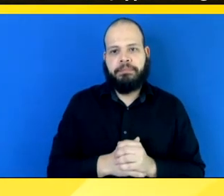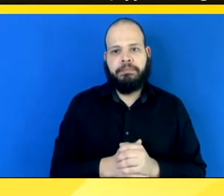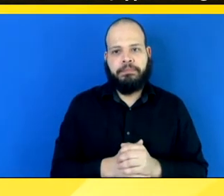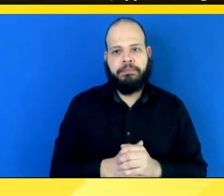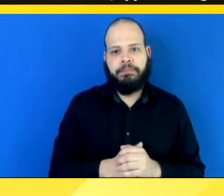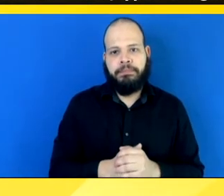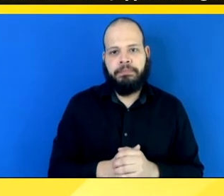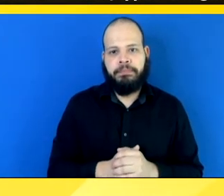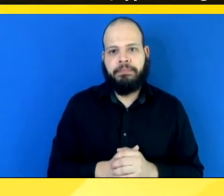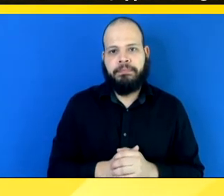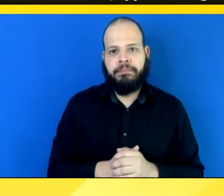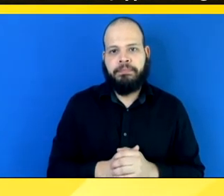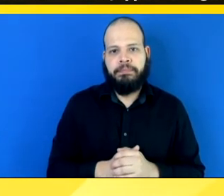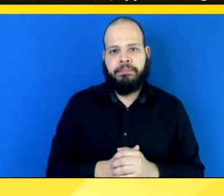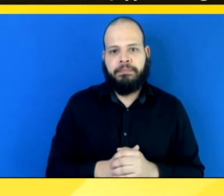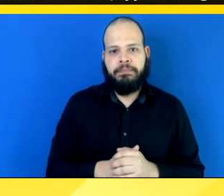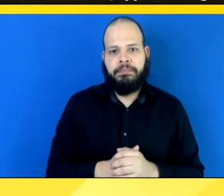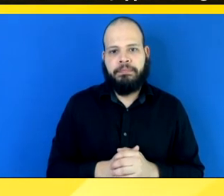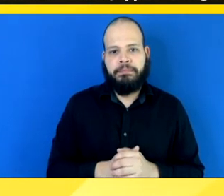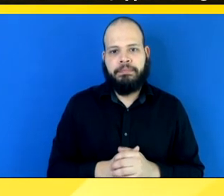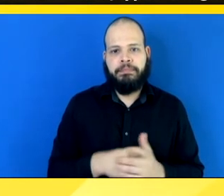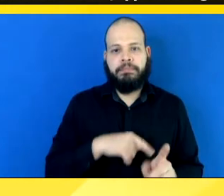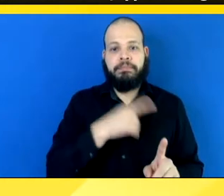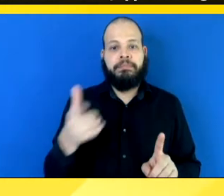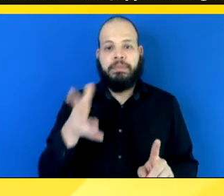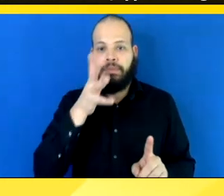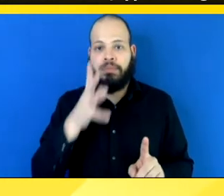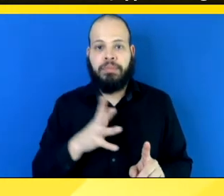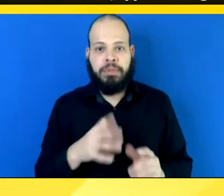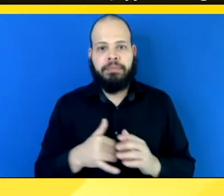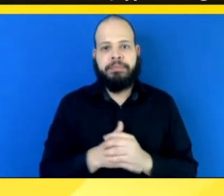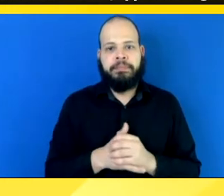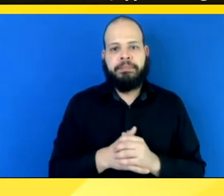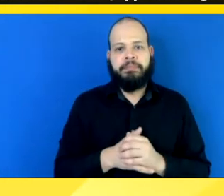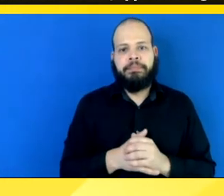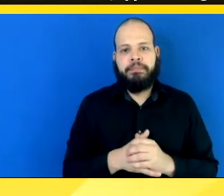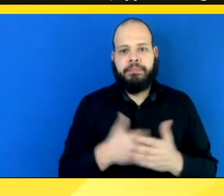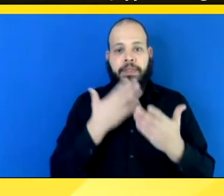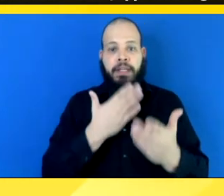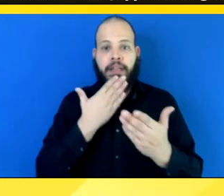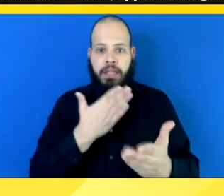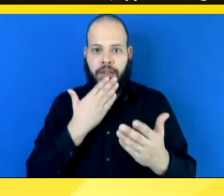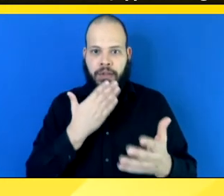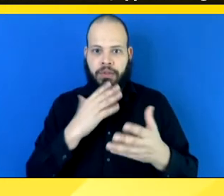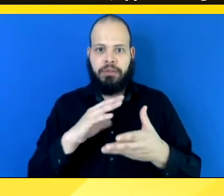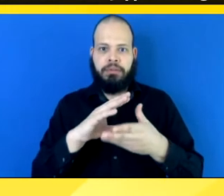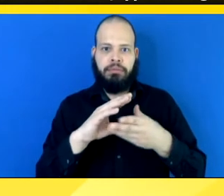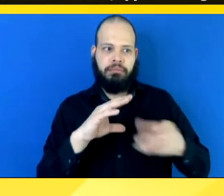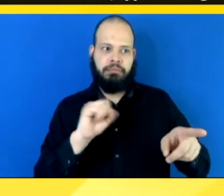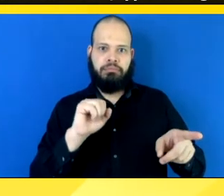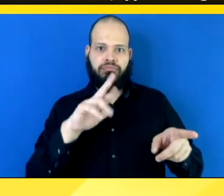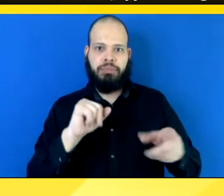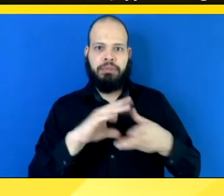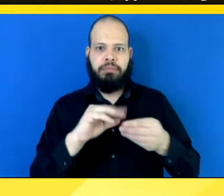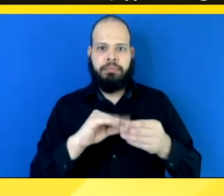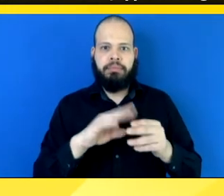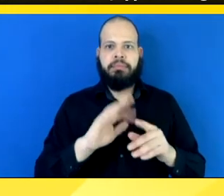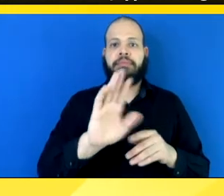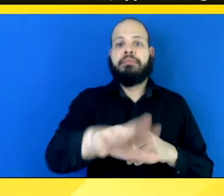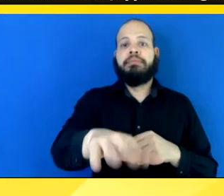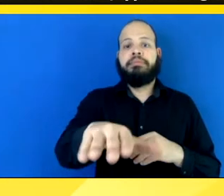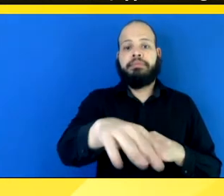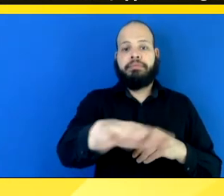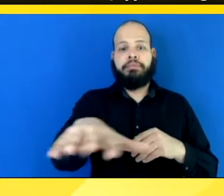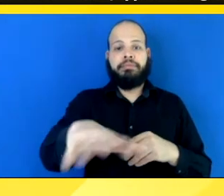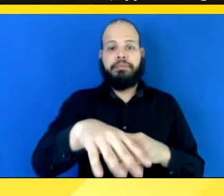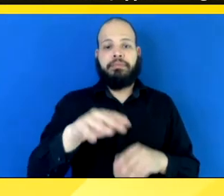Thank you so much, Sarah. And indeed, I want to remind folks that the call to action for everybody that's tuning in today,